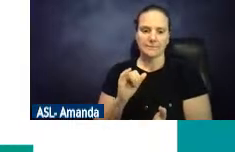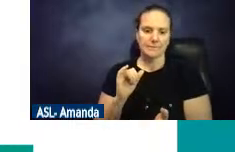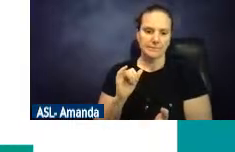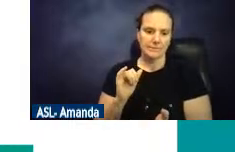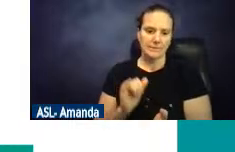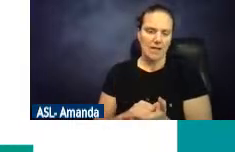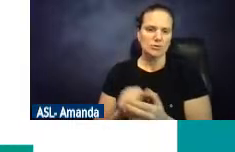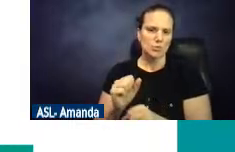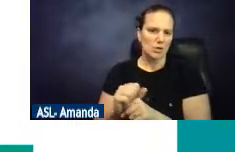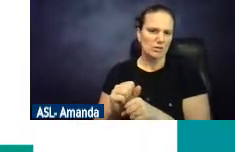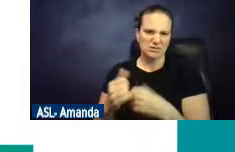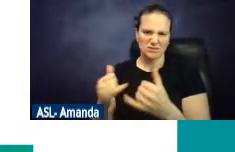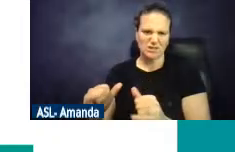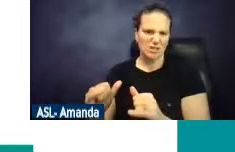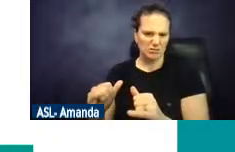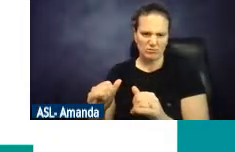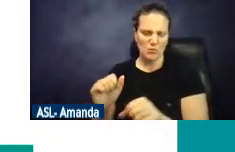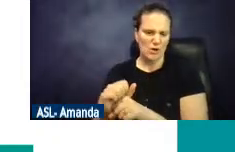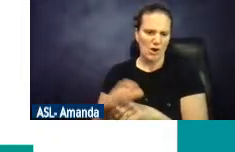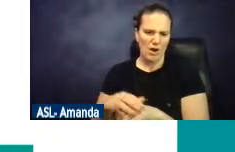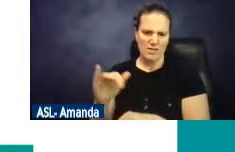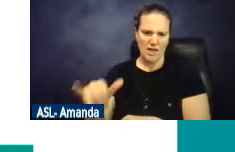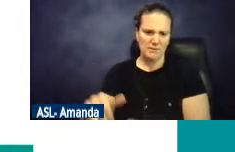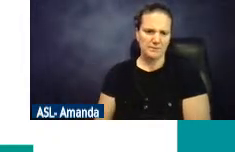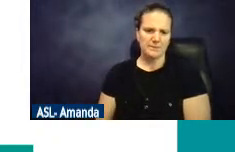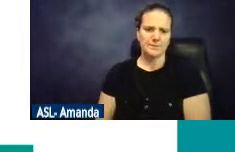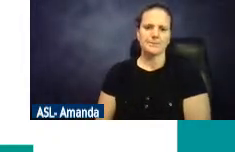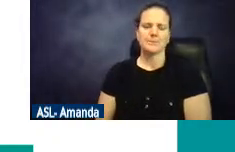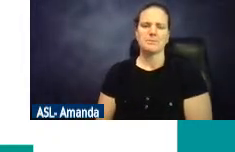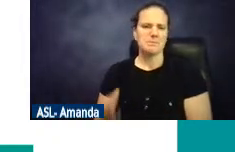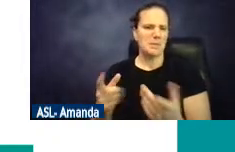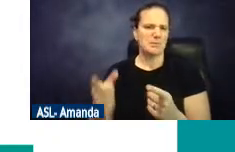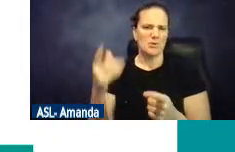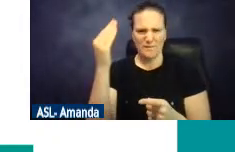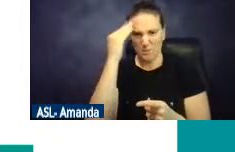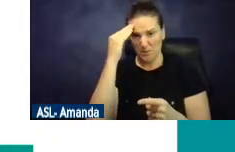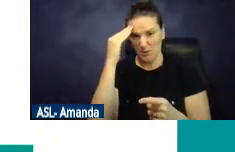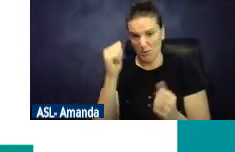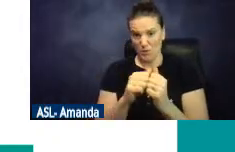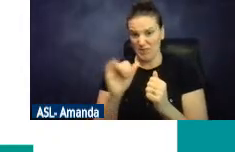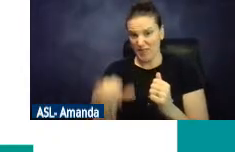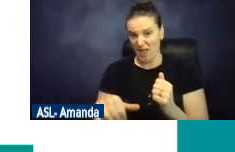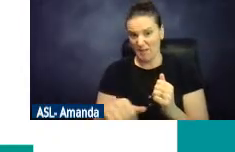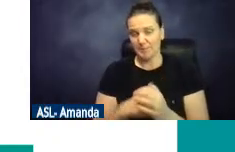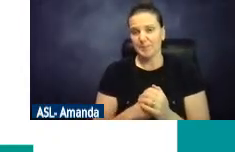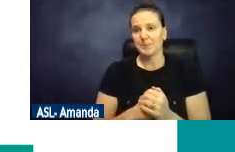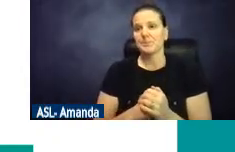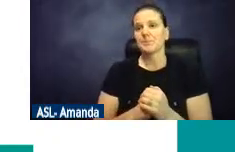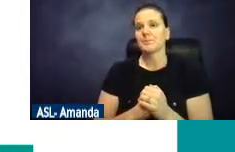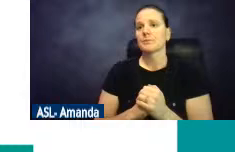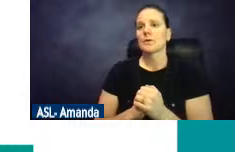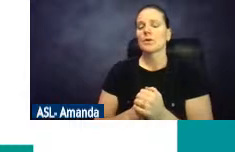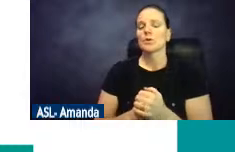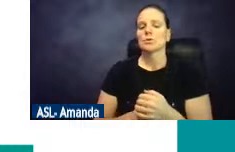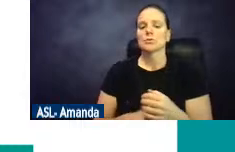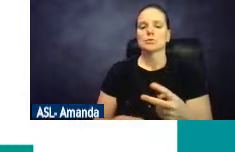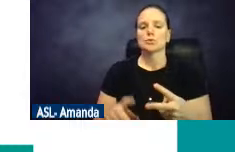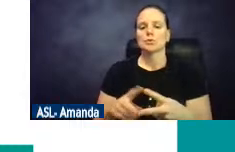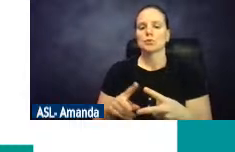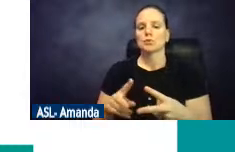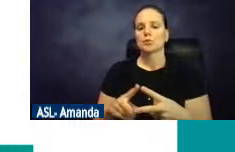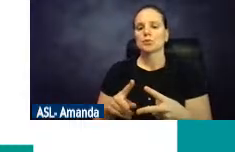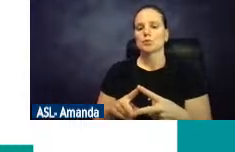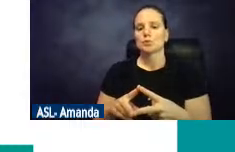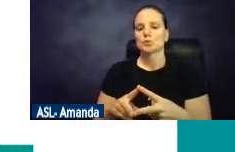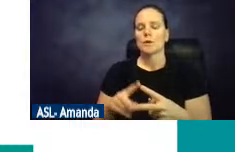And the two commissions are working towards our toll rates and